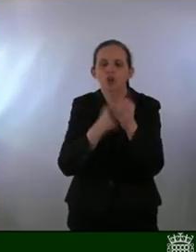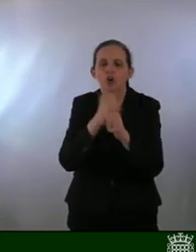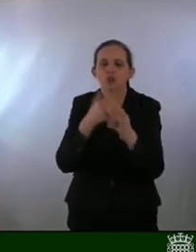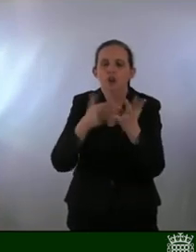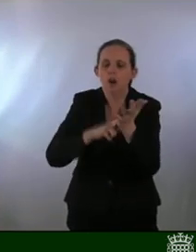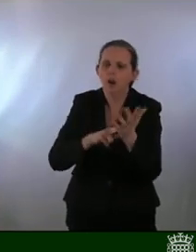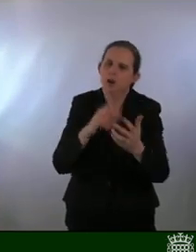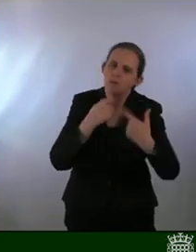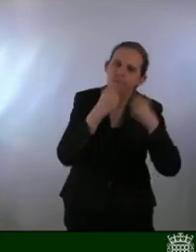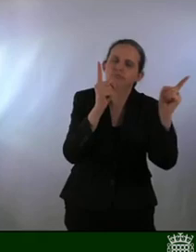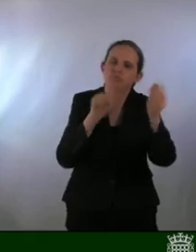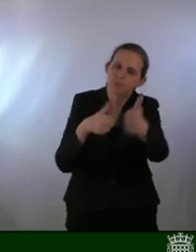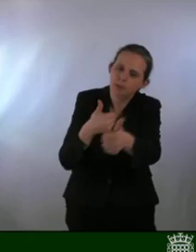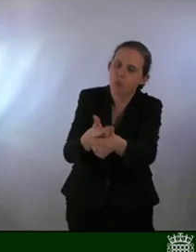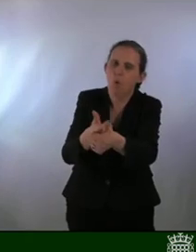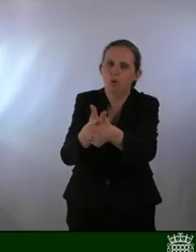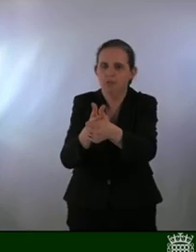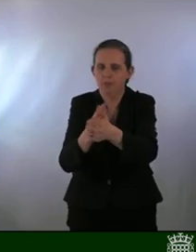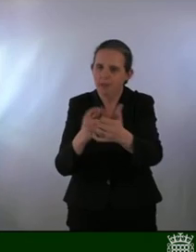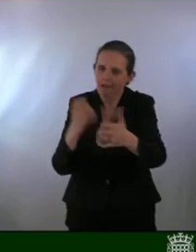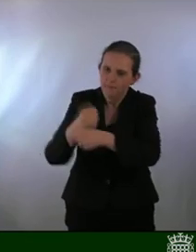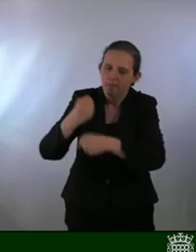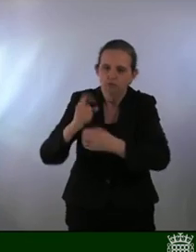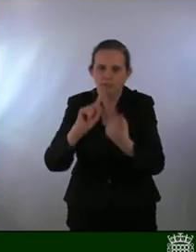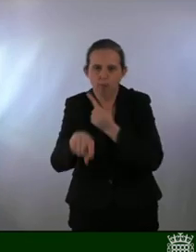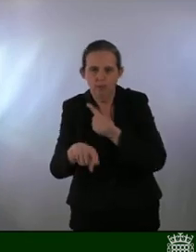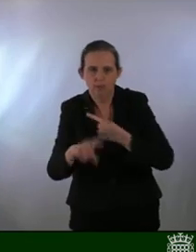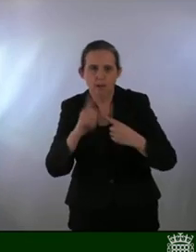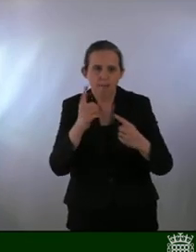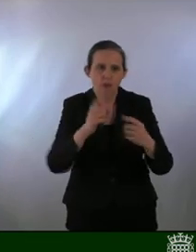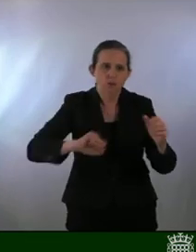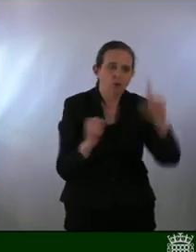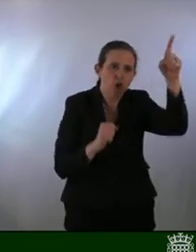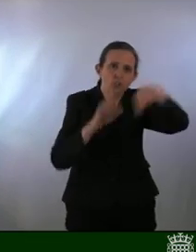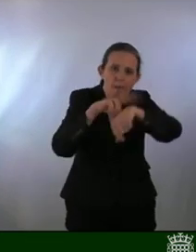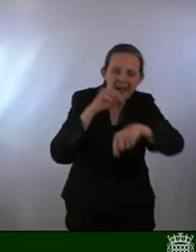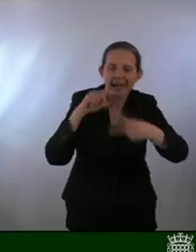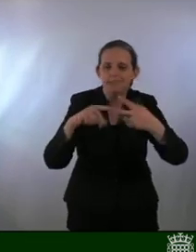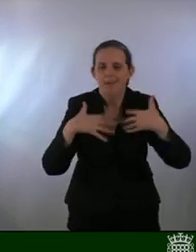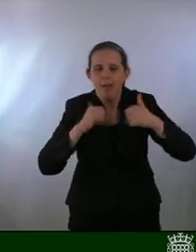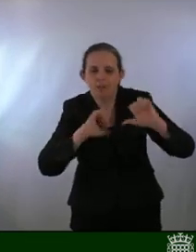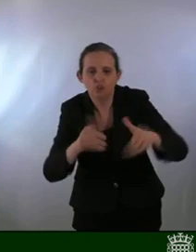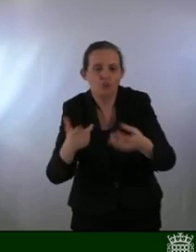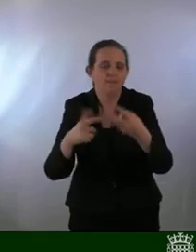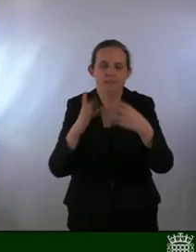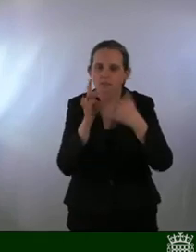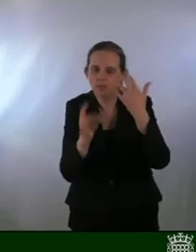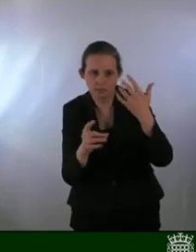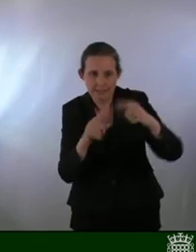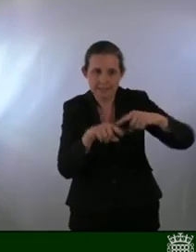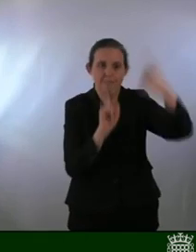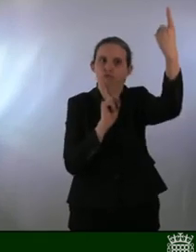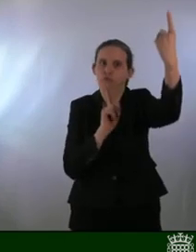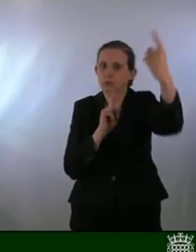But of course, the devolved health service, the police, the education service are different. There will inevitably be